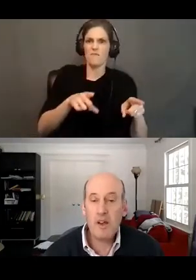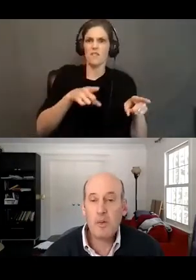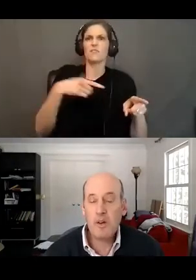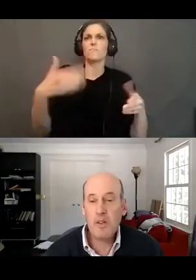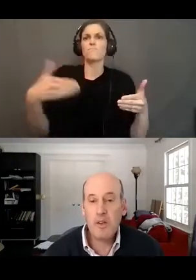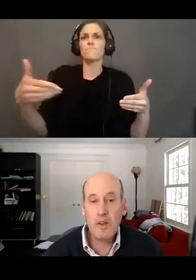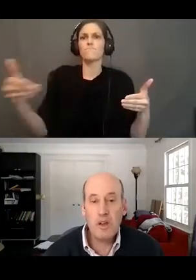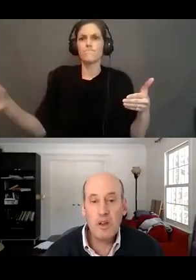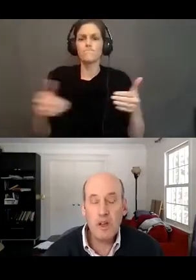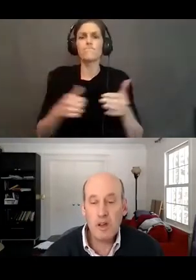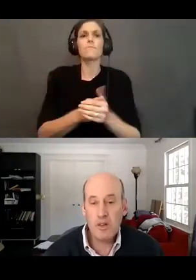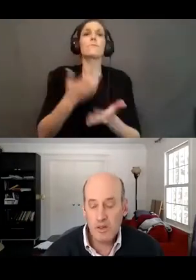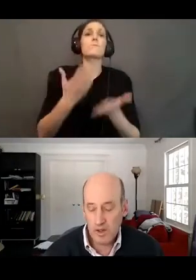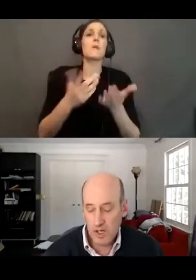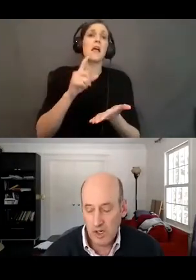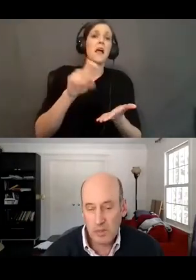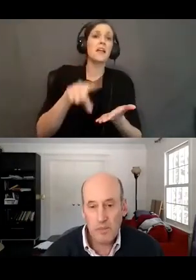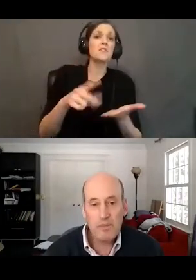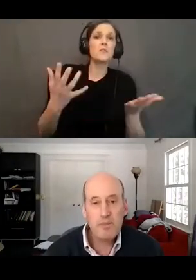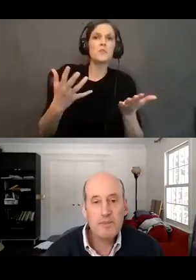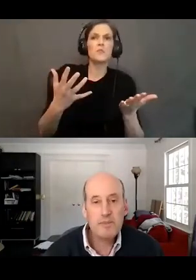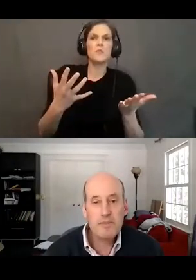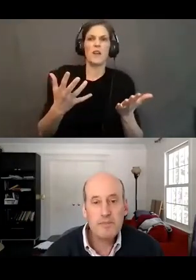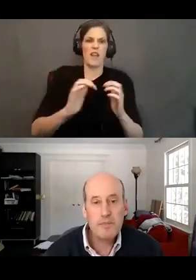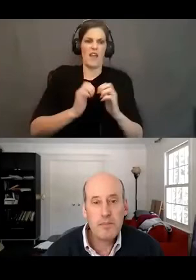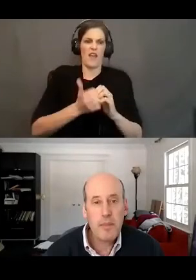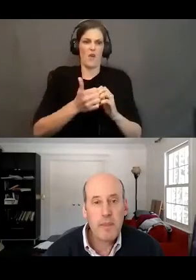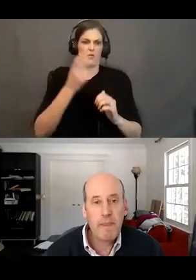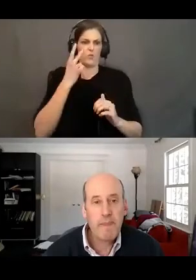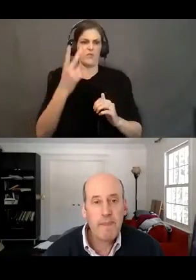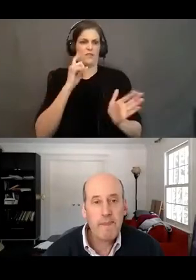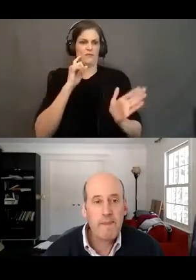might ask, what are the indicators of engagement?